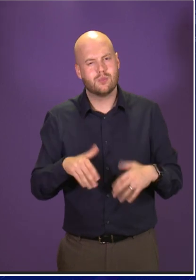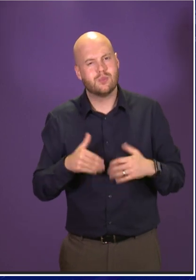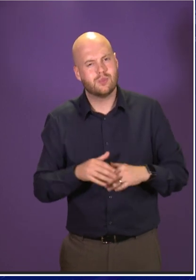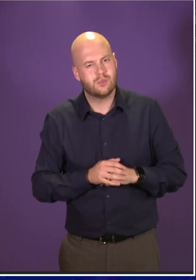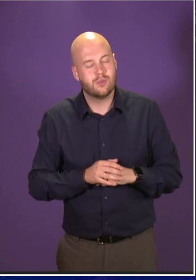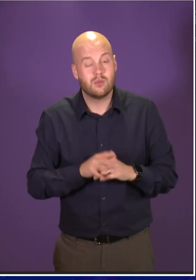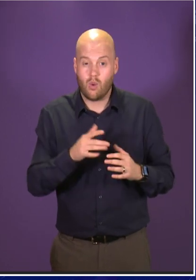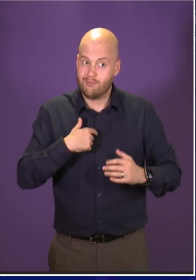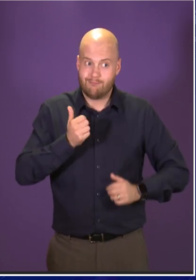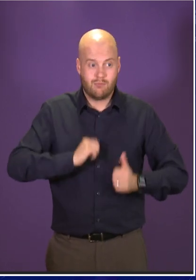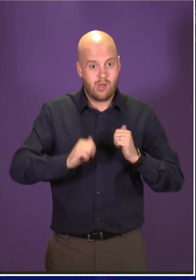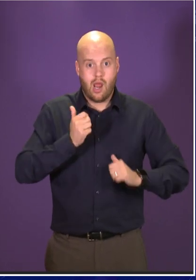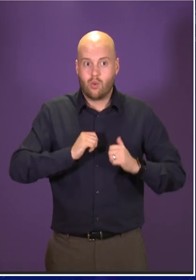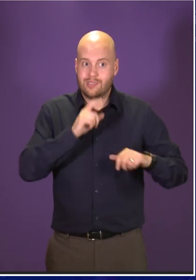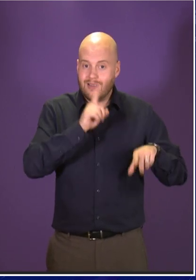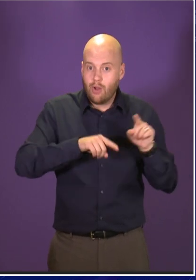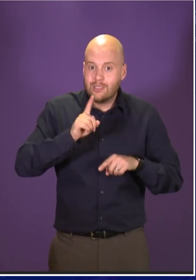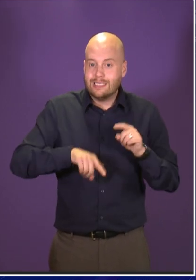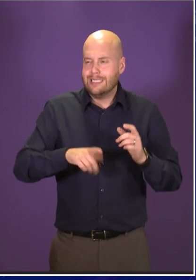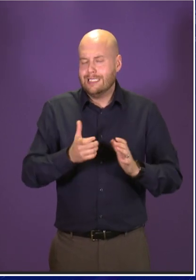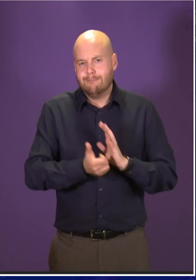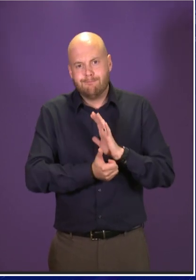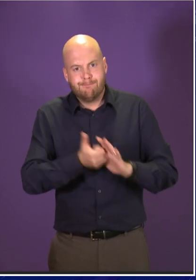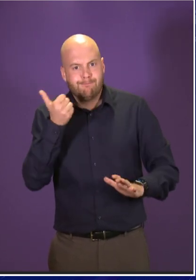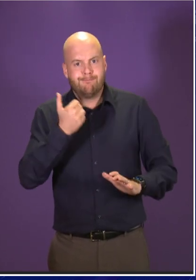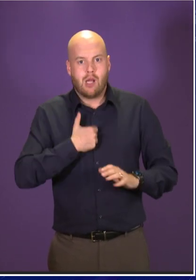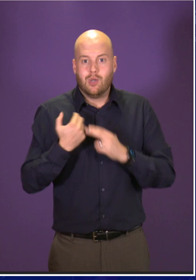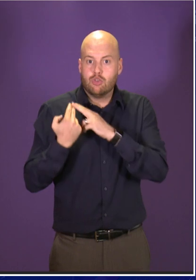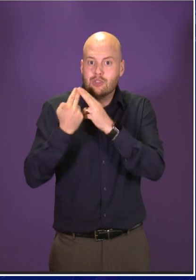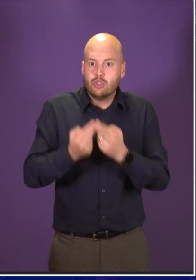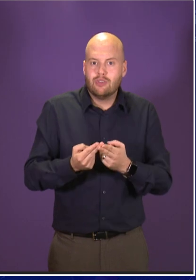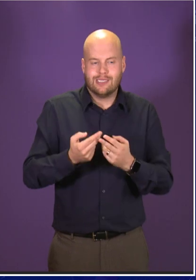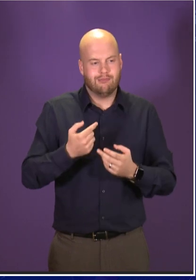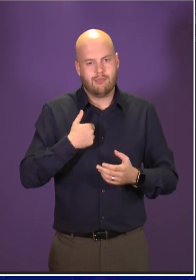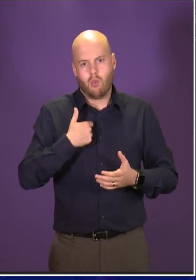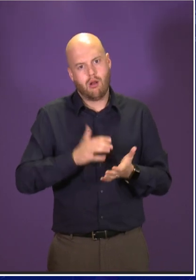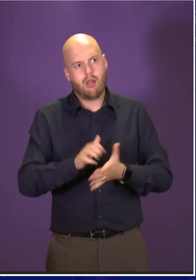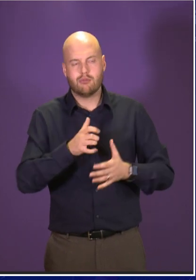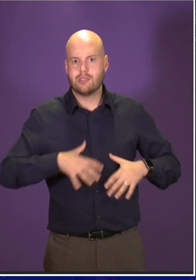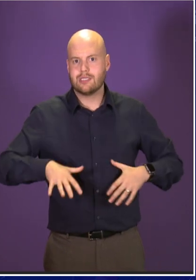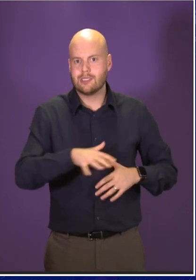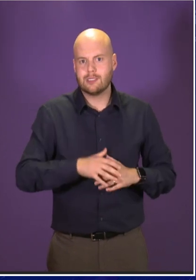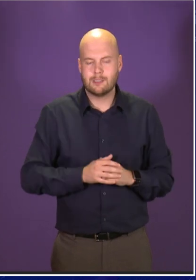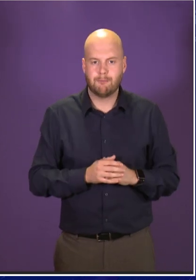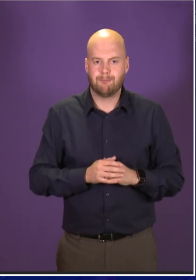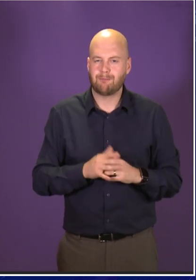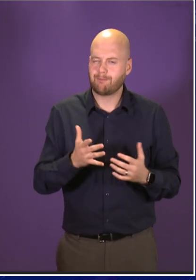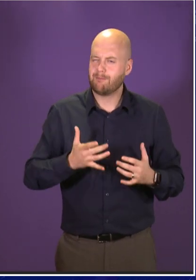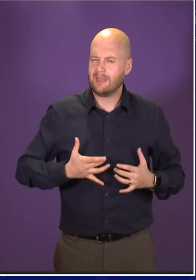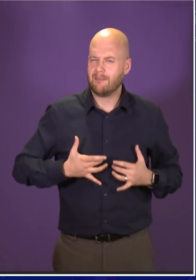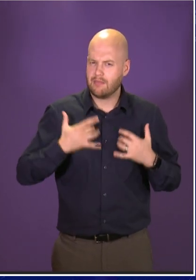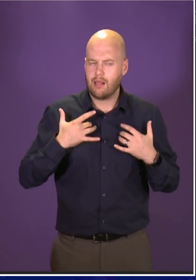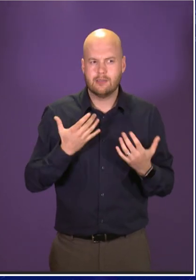proud of the vibrancy, the diversity, and the excellence of our traditions and our contemporary cultures. And of course, it feels